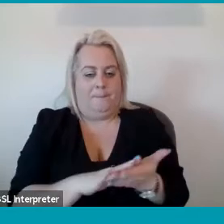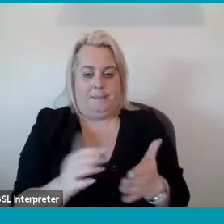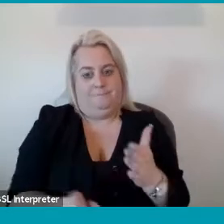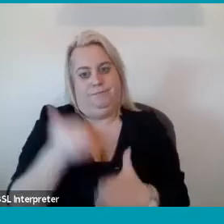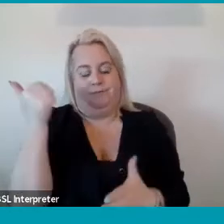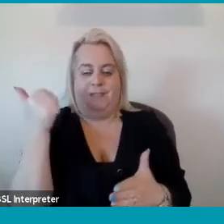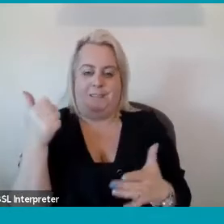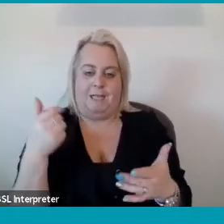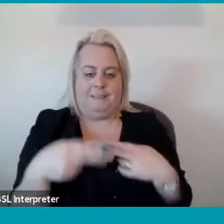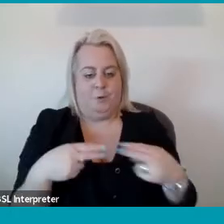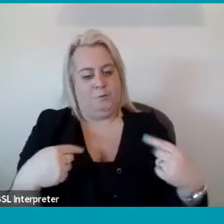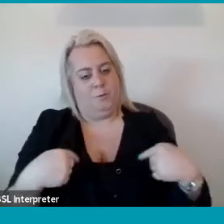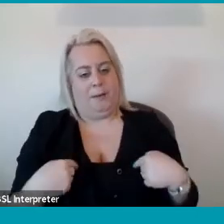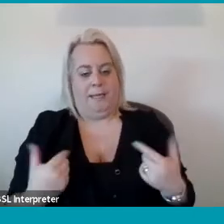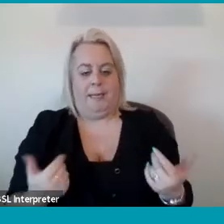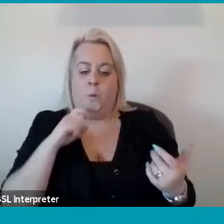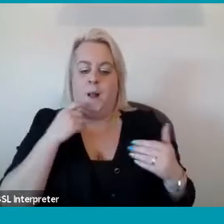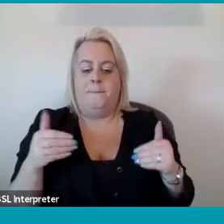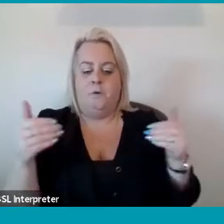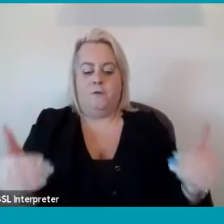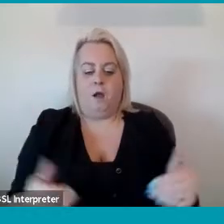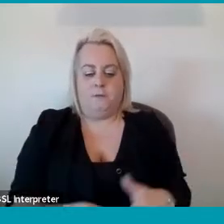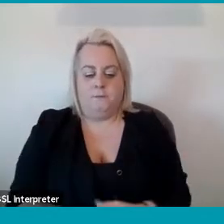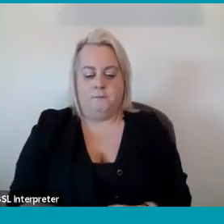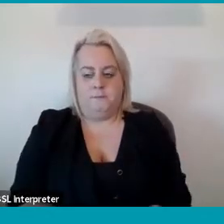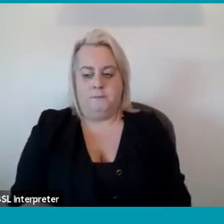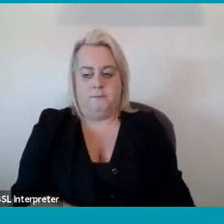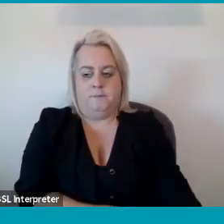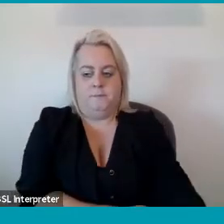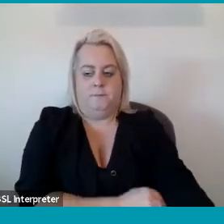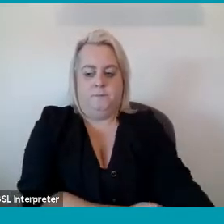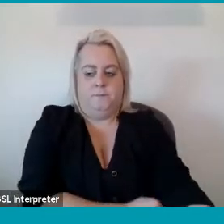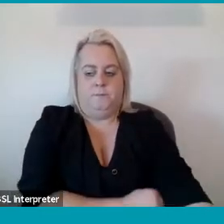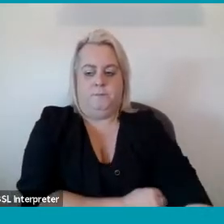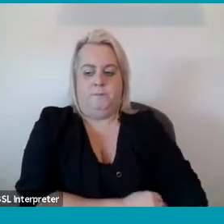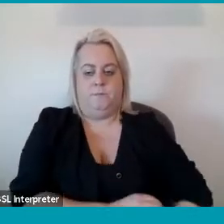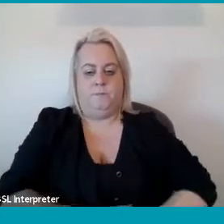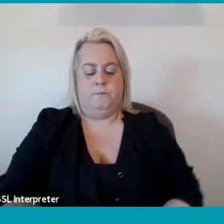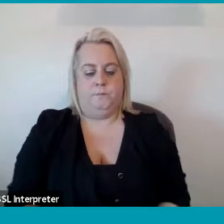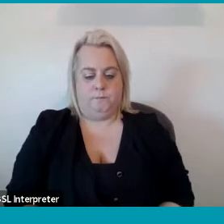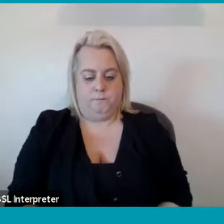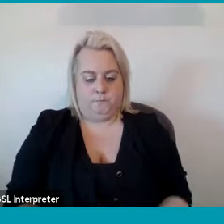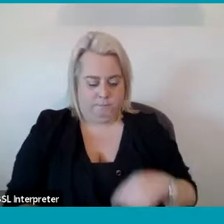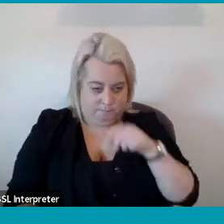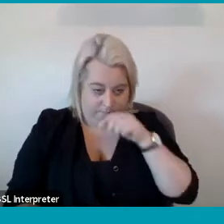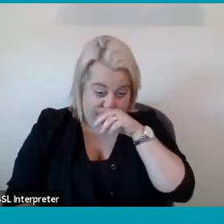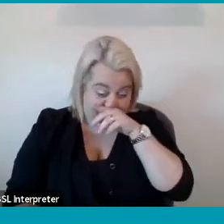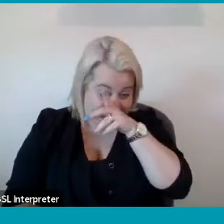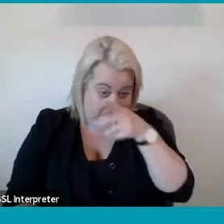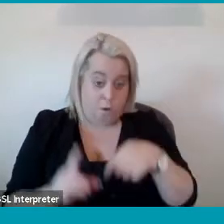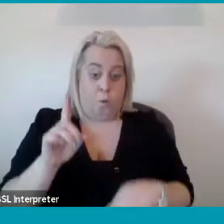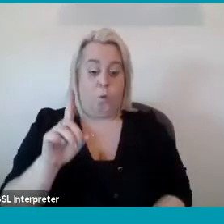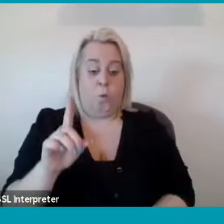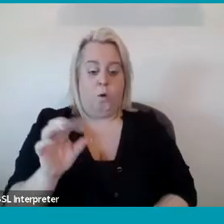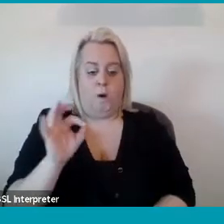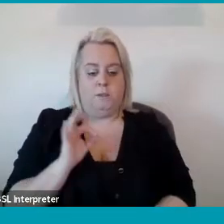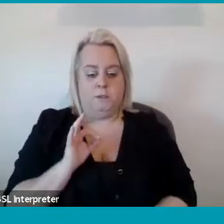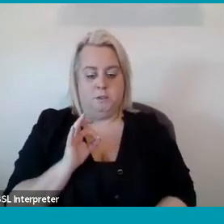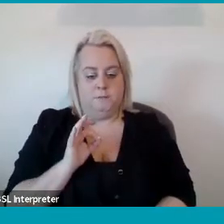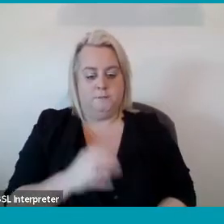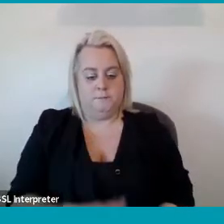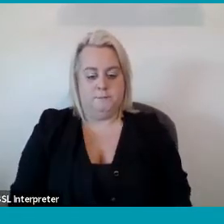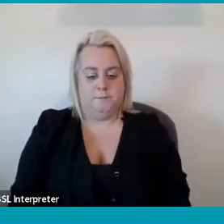And so I'll move on to the next slide. So everything we do at Evenbreak, oh, there's a question come up. Let's have a look.